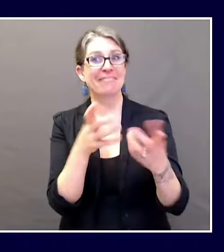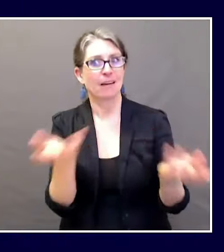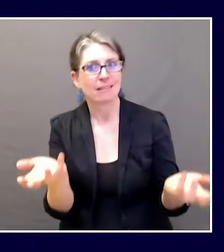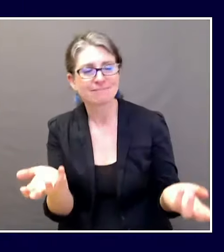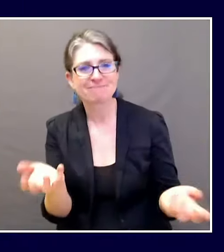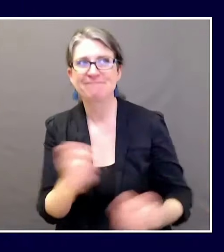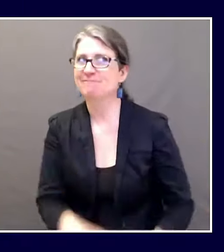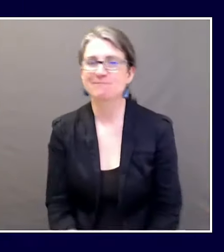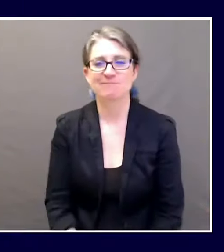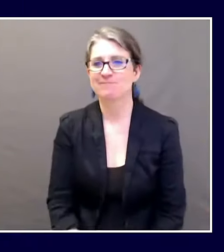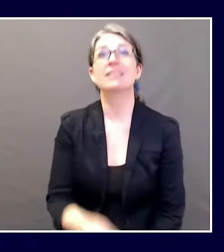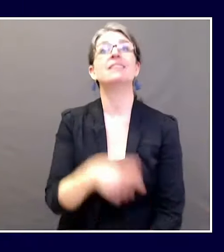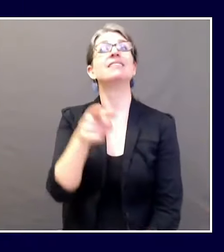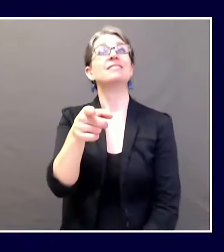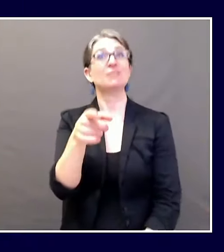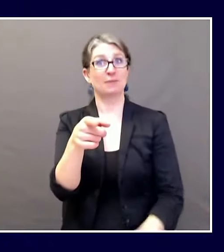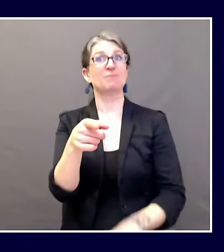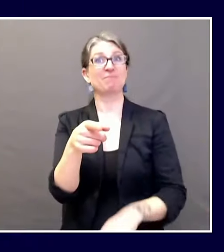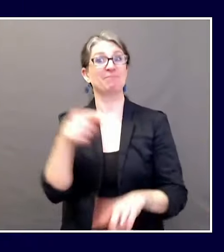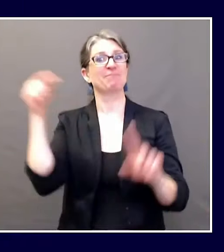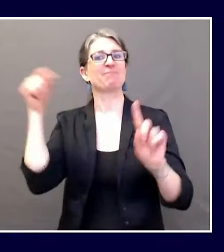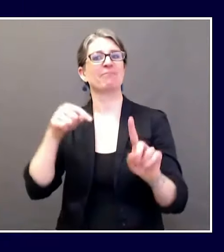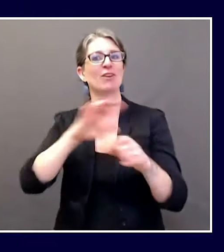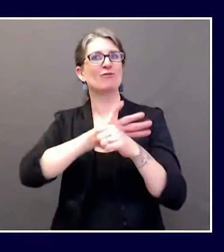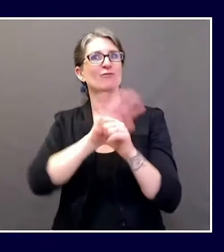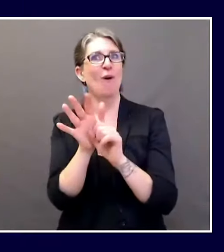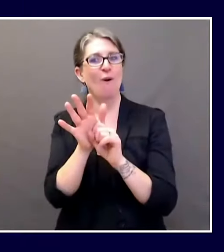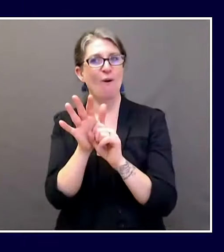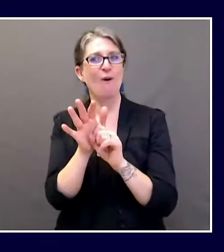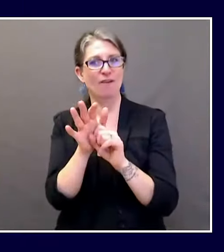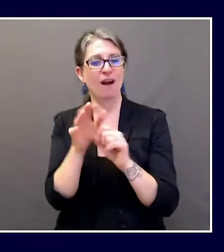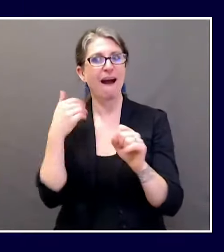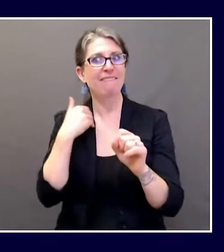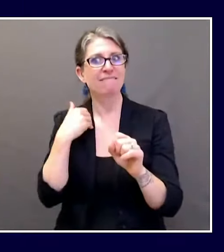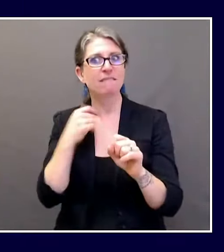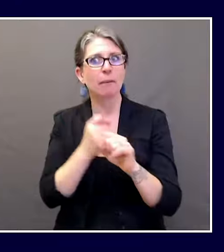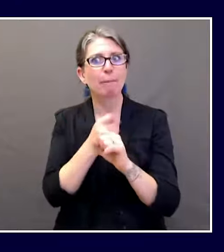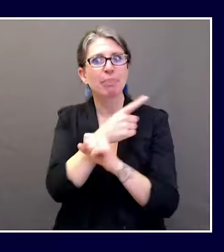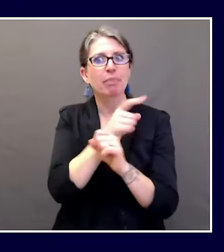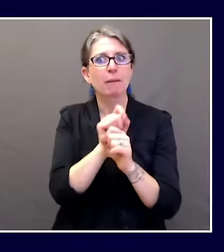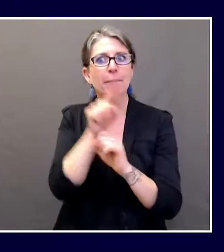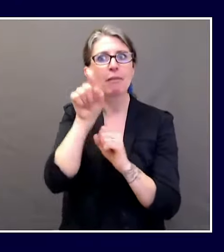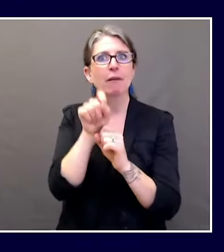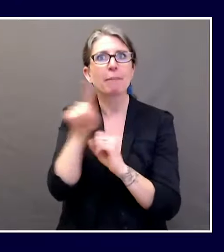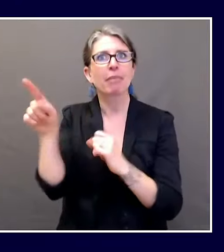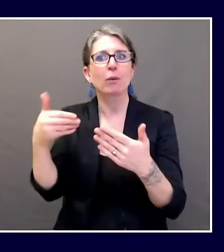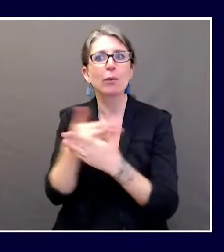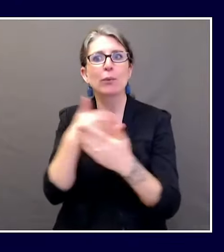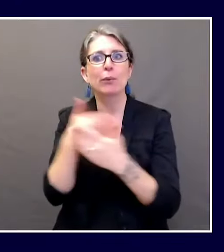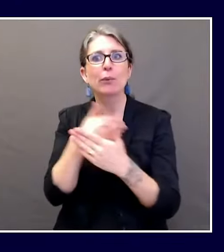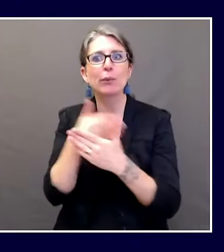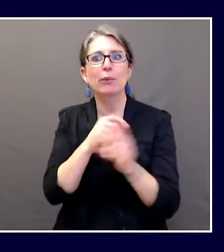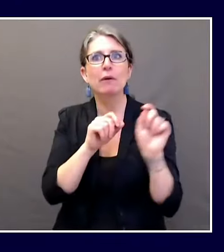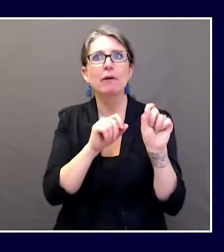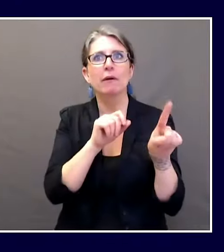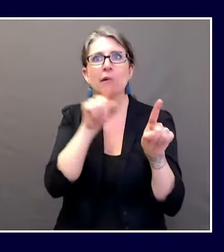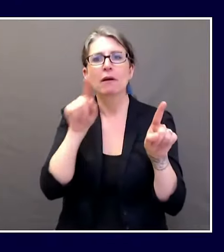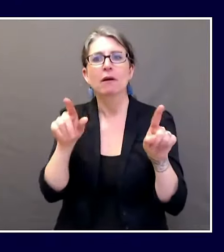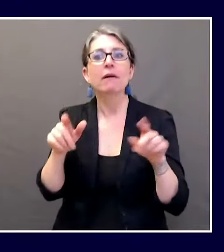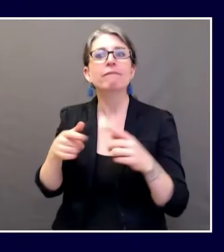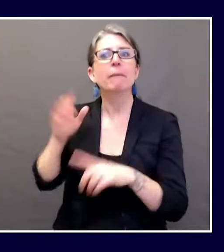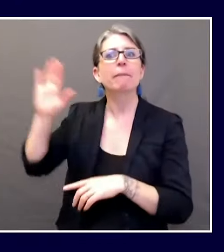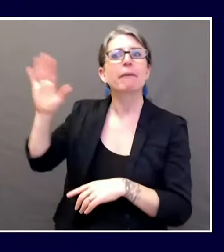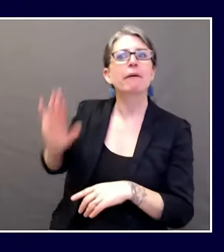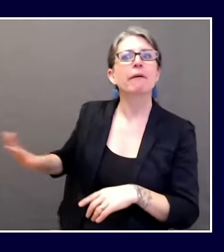anything like variants or anything else going on in a specific part of the country right now in relation to COVID that might eventually inform the travel protocol in the coming